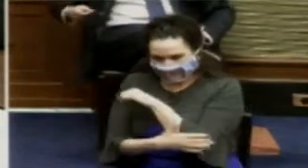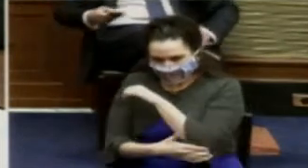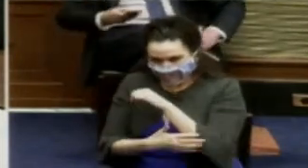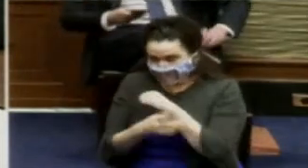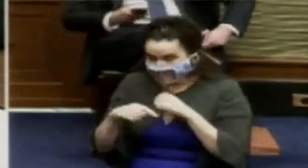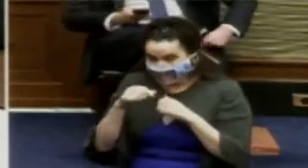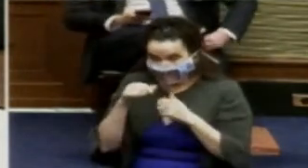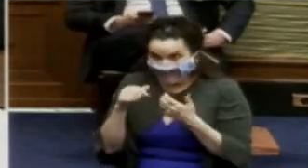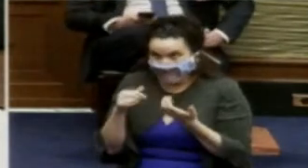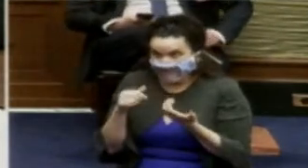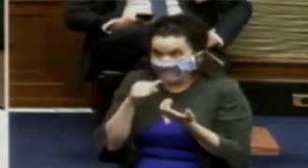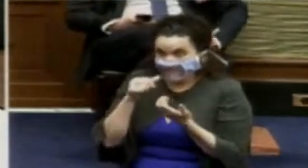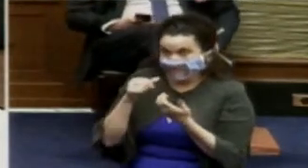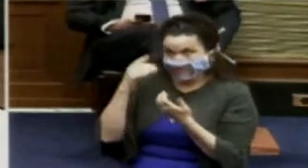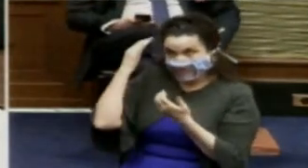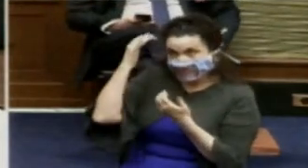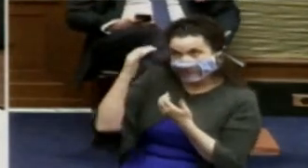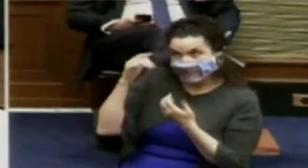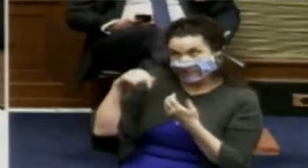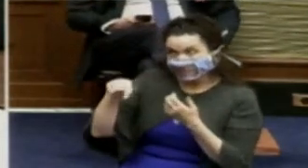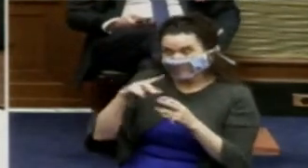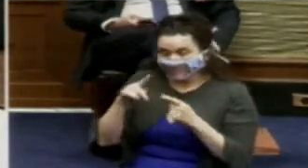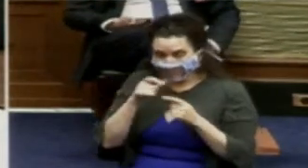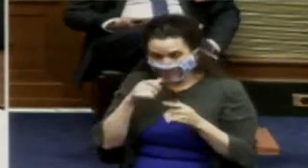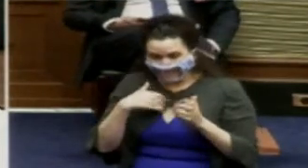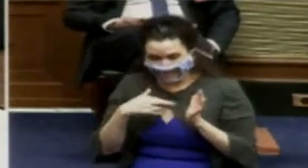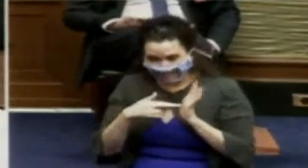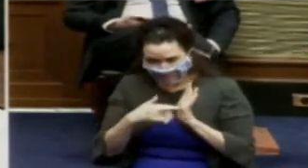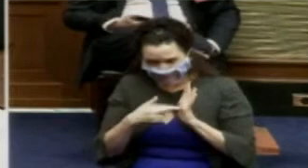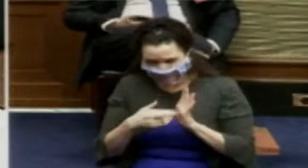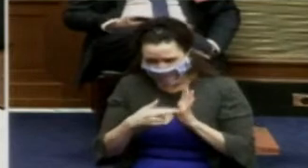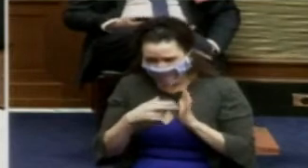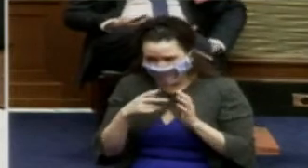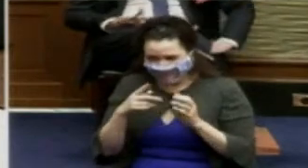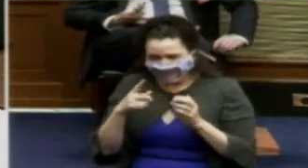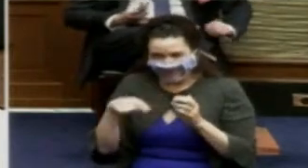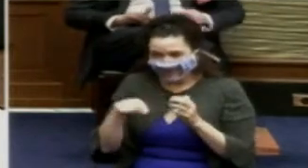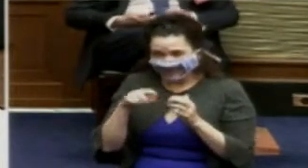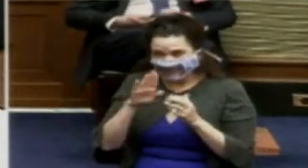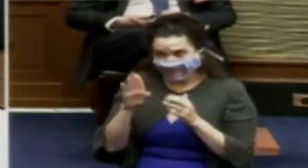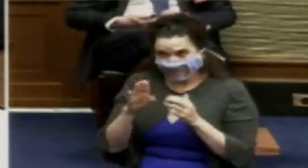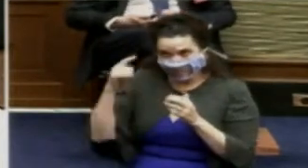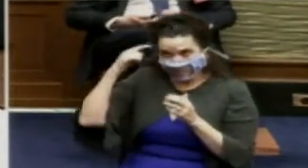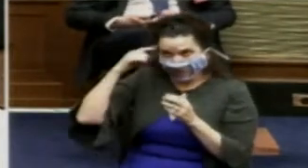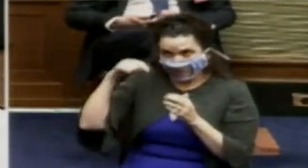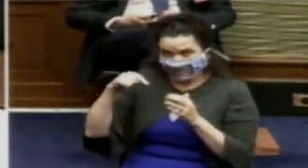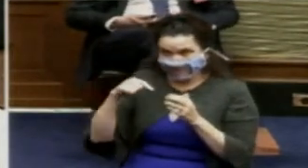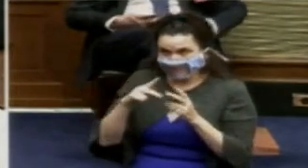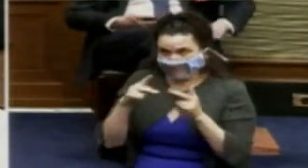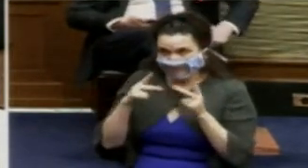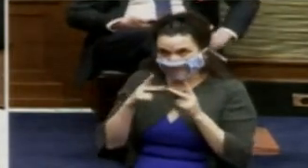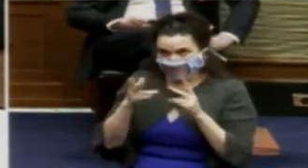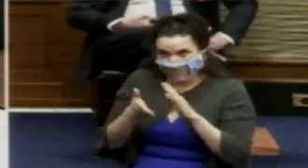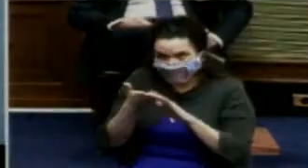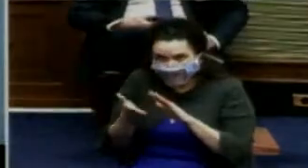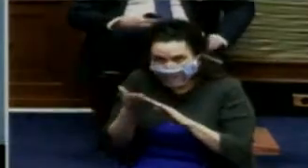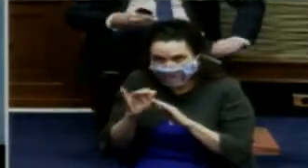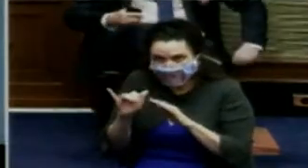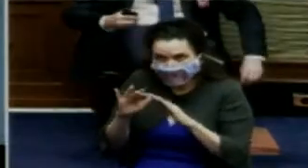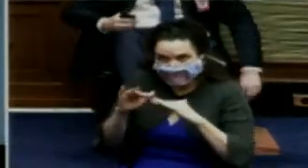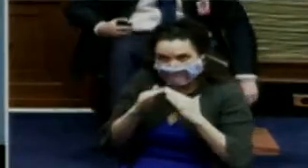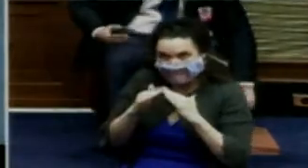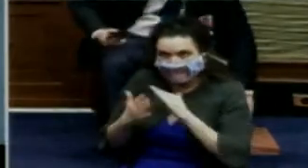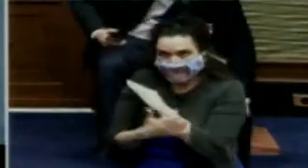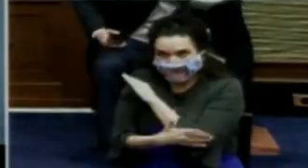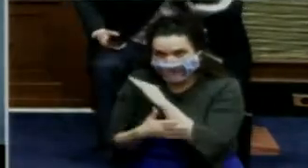representation, or function as a city, county, and a state, because that's how we function today. But they didn't make it a